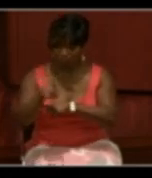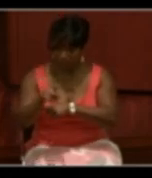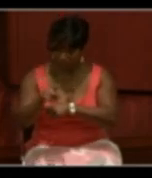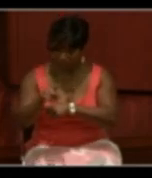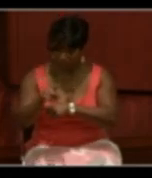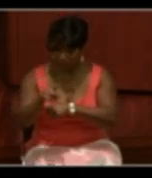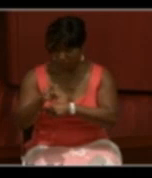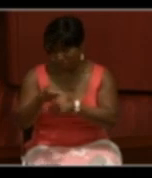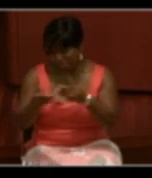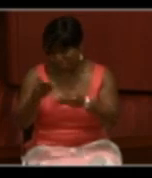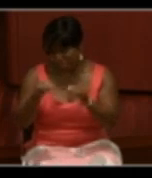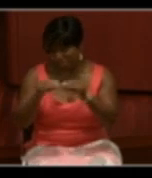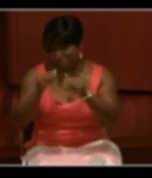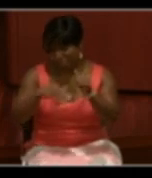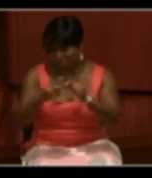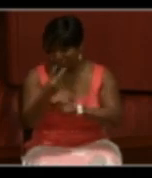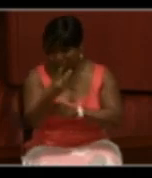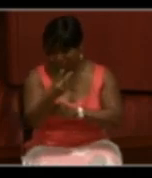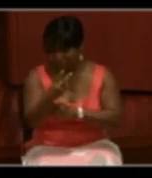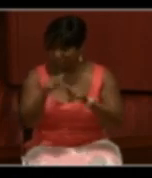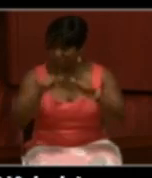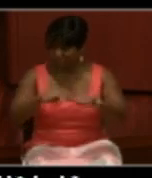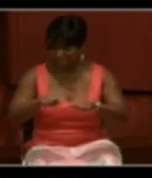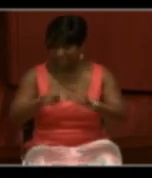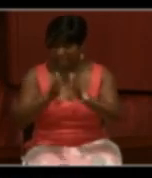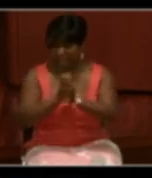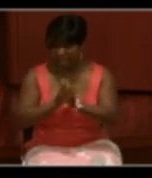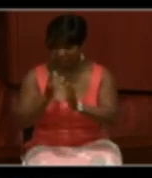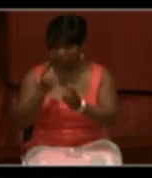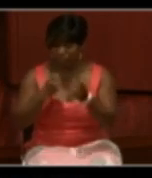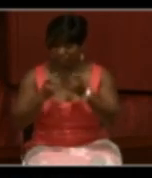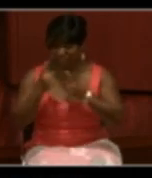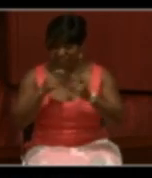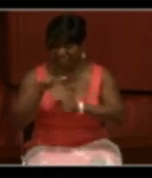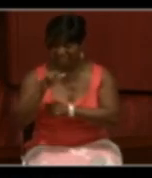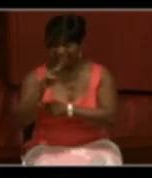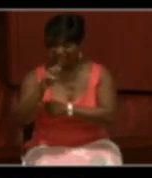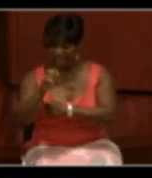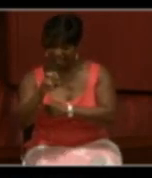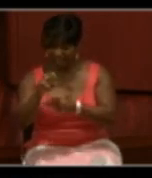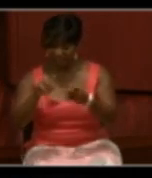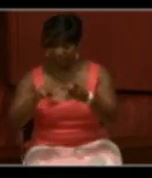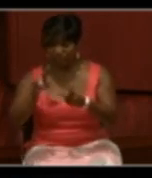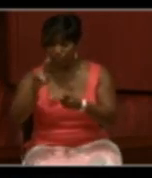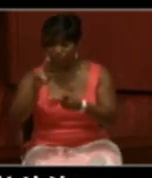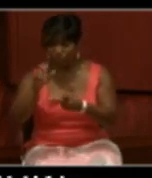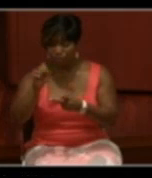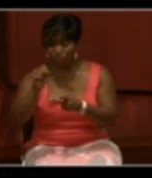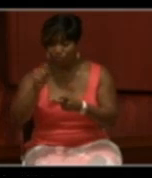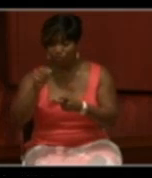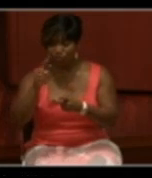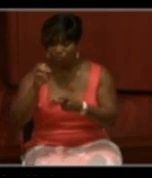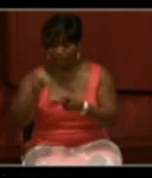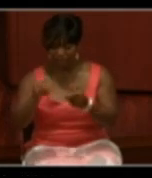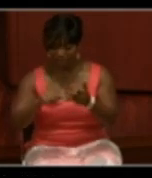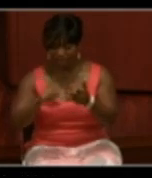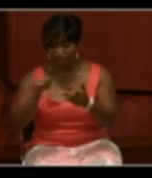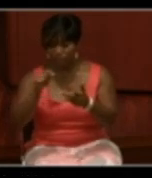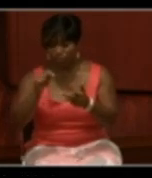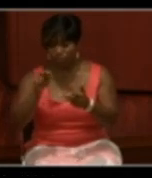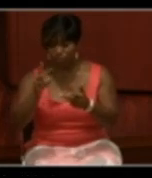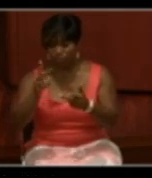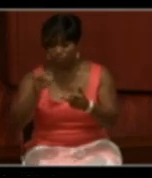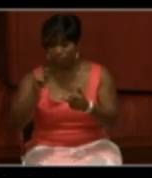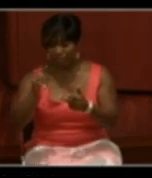or more than two even. You may ask questions live at Ustream and Twitter. If the speakers do not have time